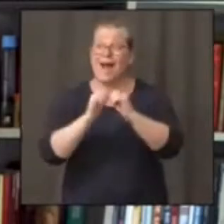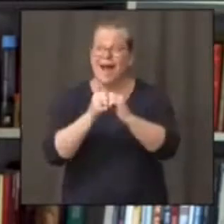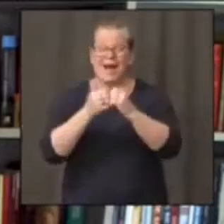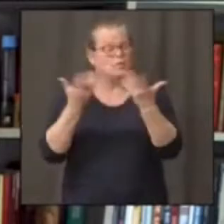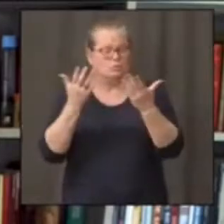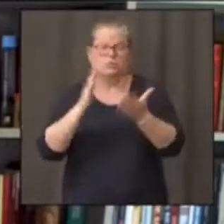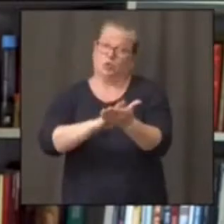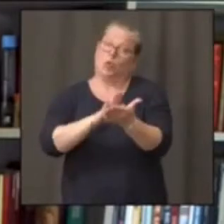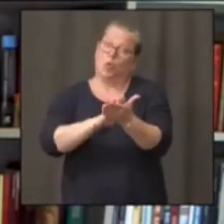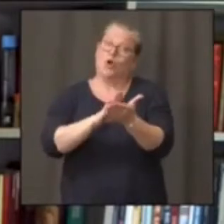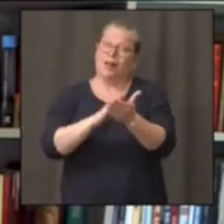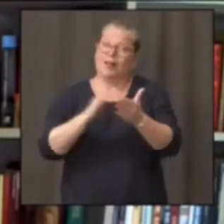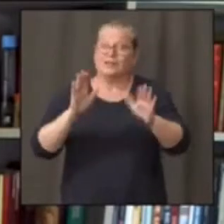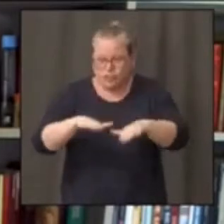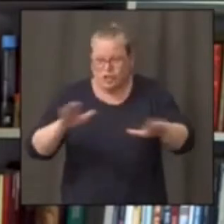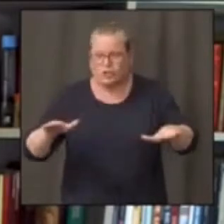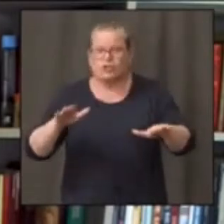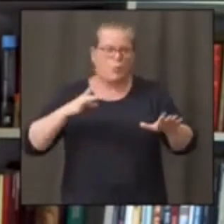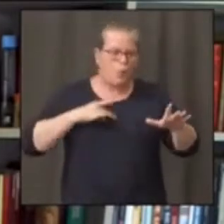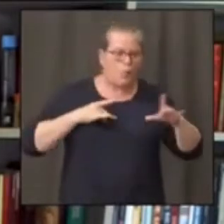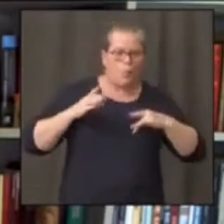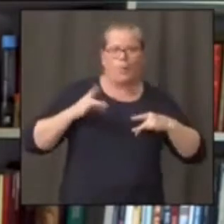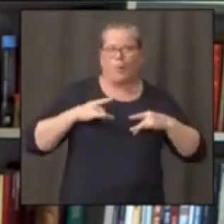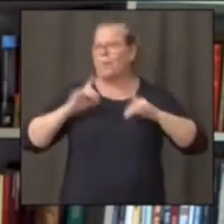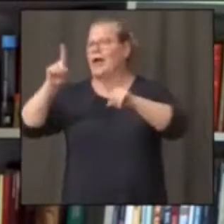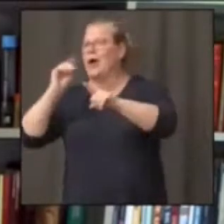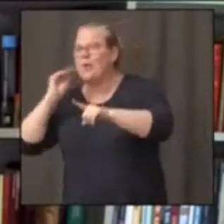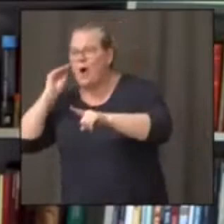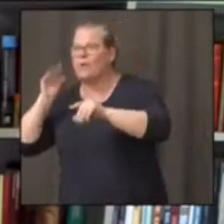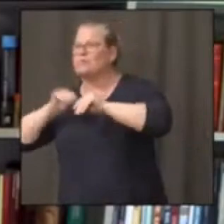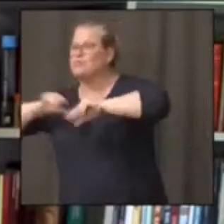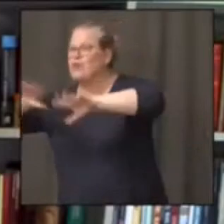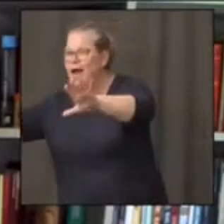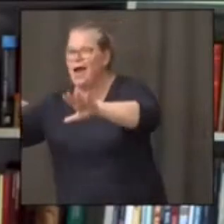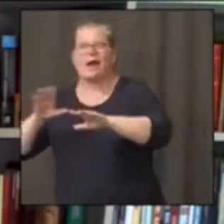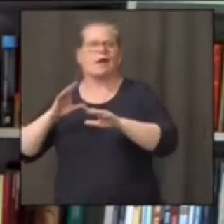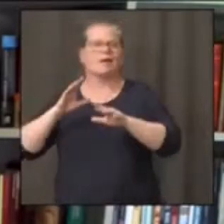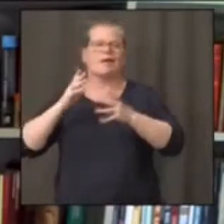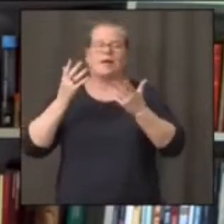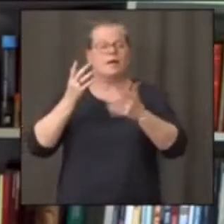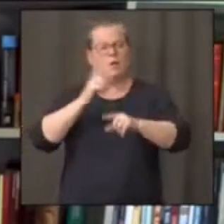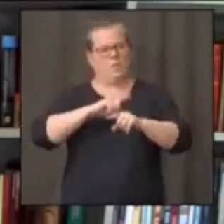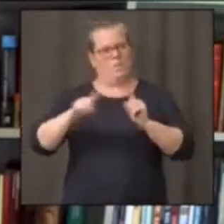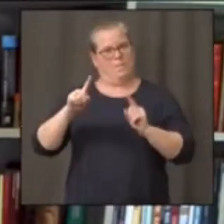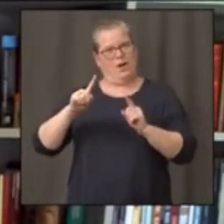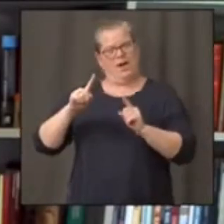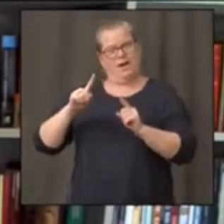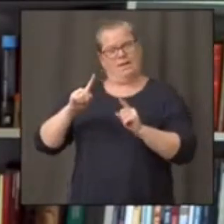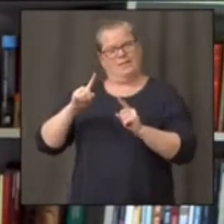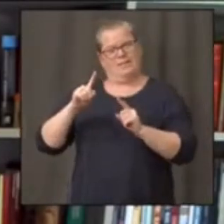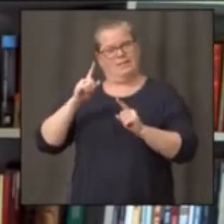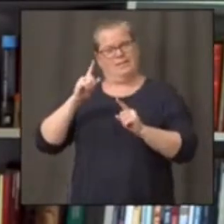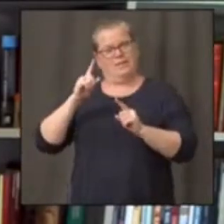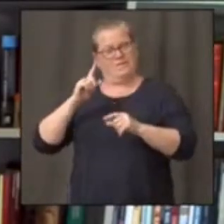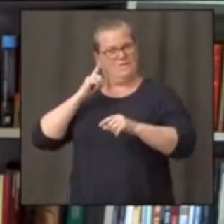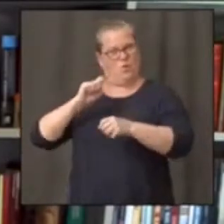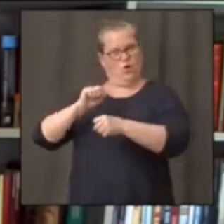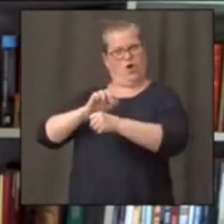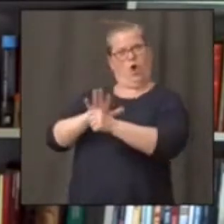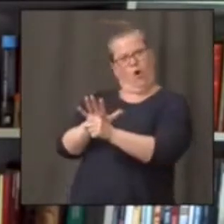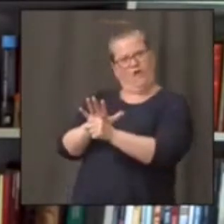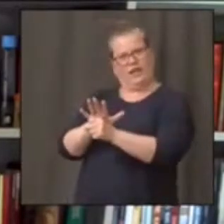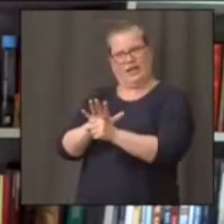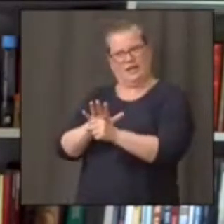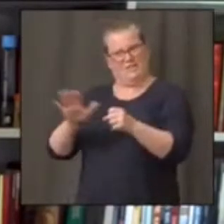transmission among young children, especially the younger ones. But we didn't really have a good understanding about that in COVID. We always thought that